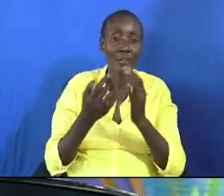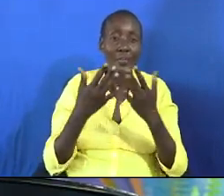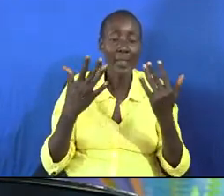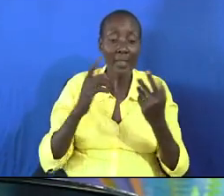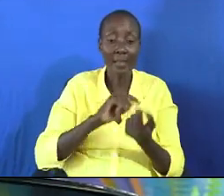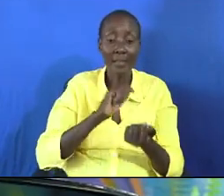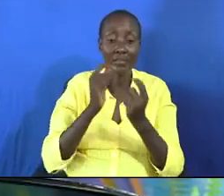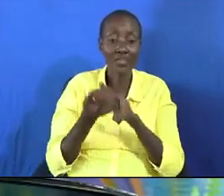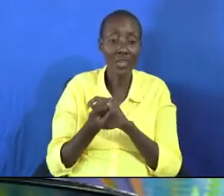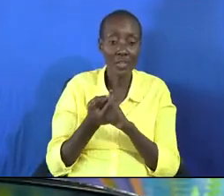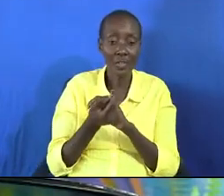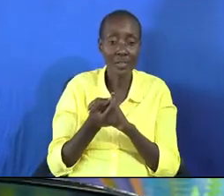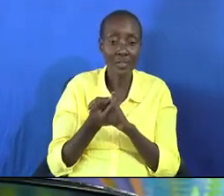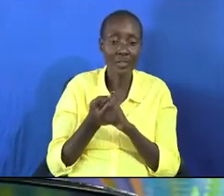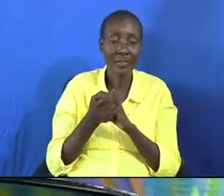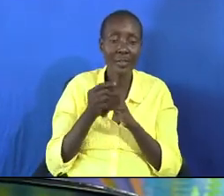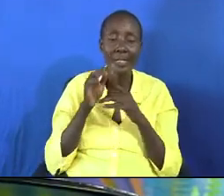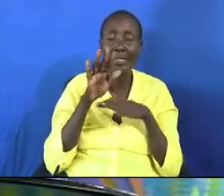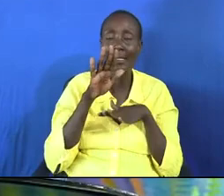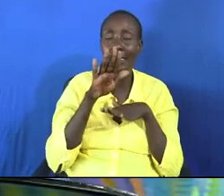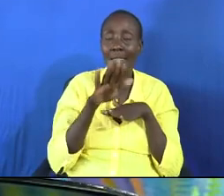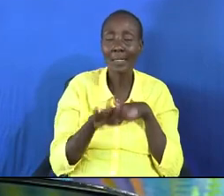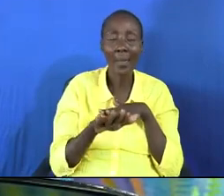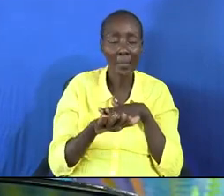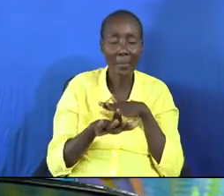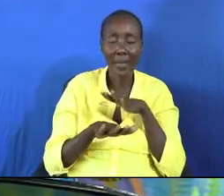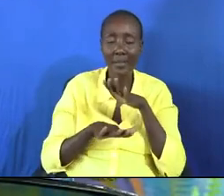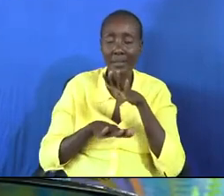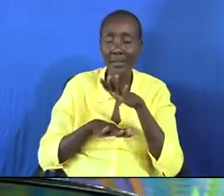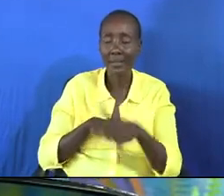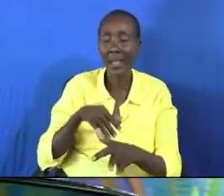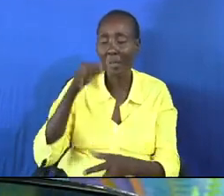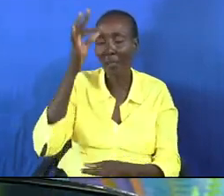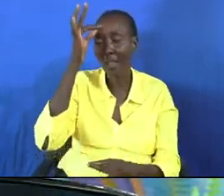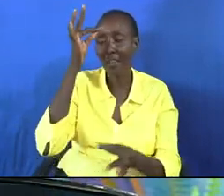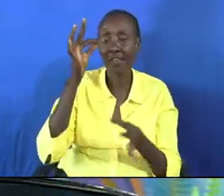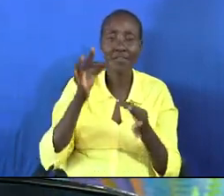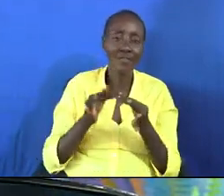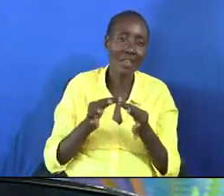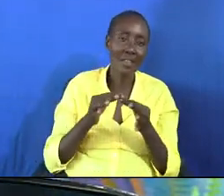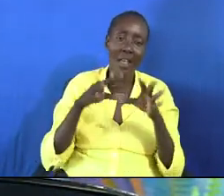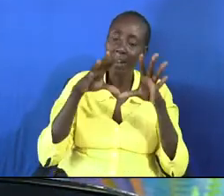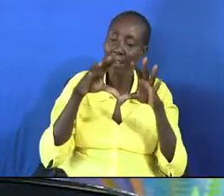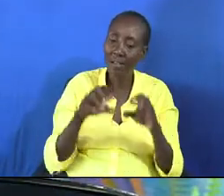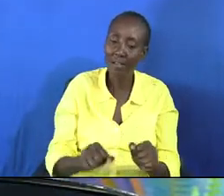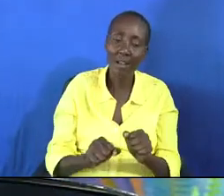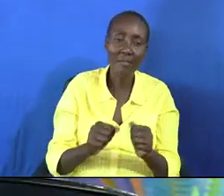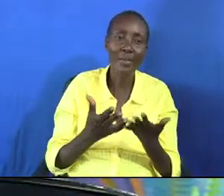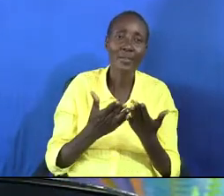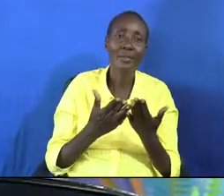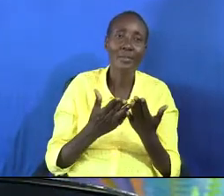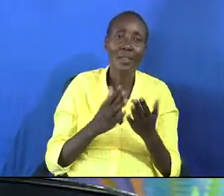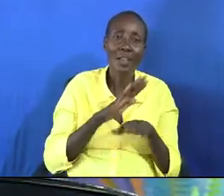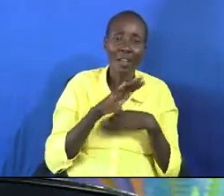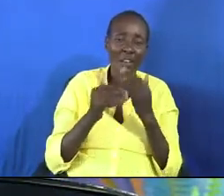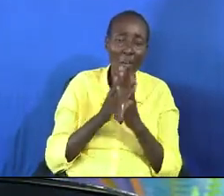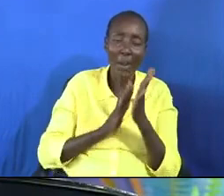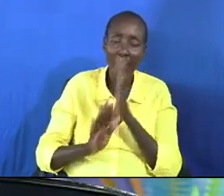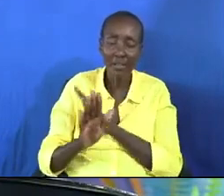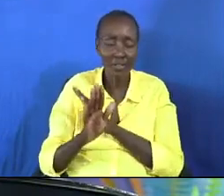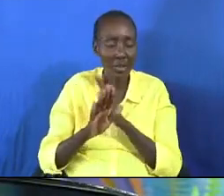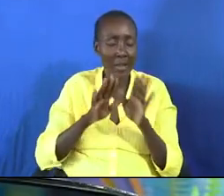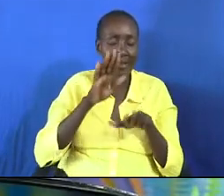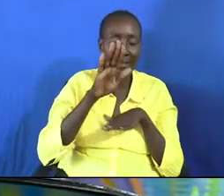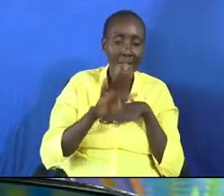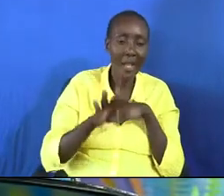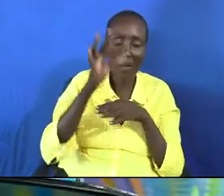things change, step out in faith. Whatever your destiny is, step out in faith.